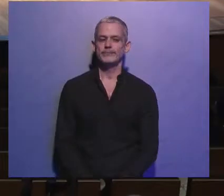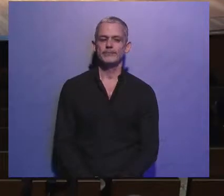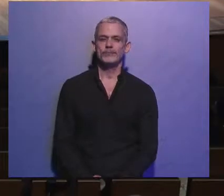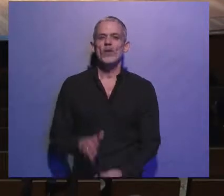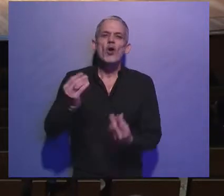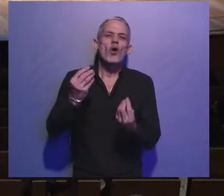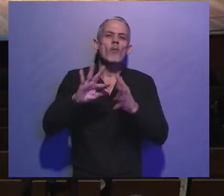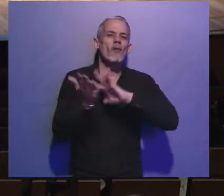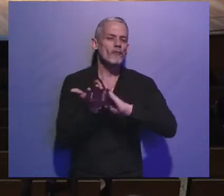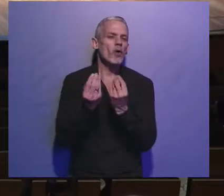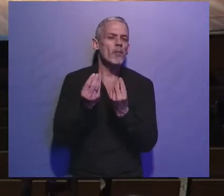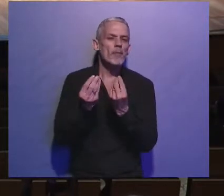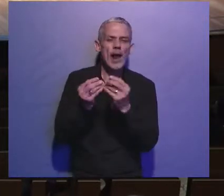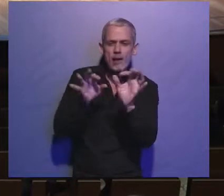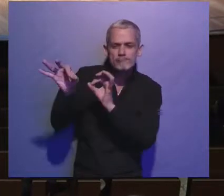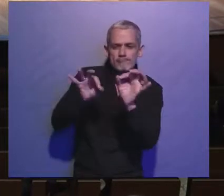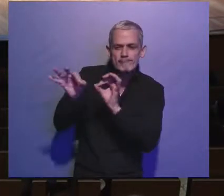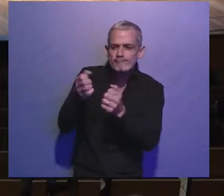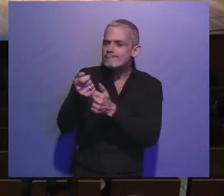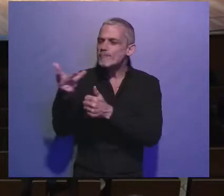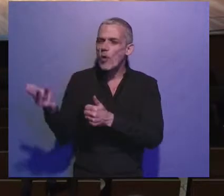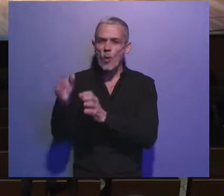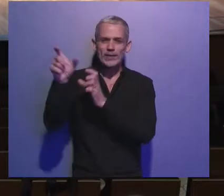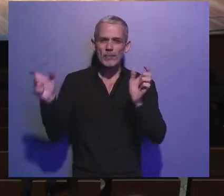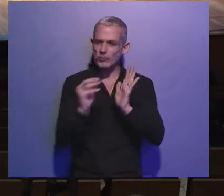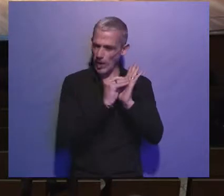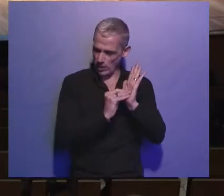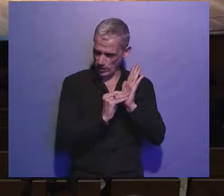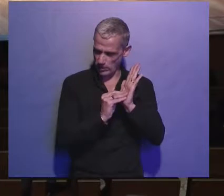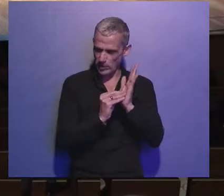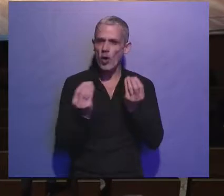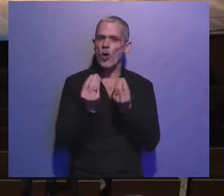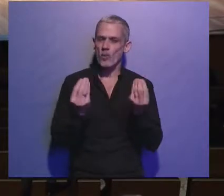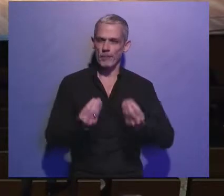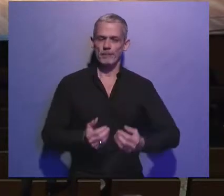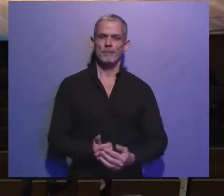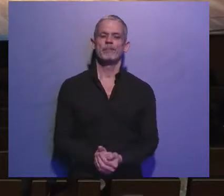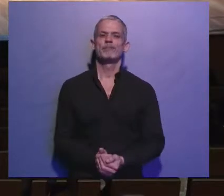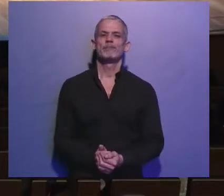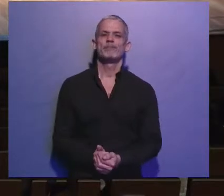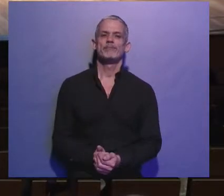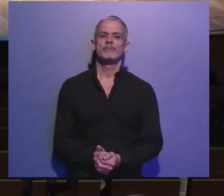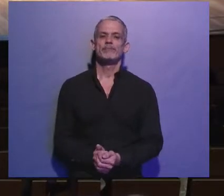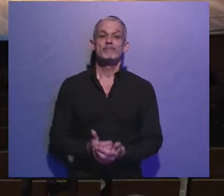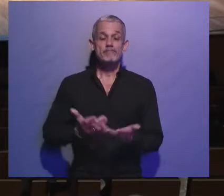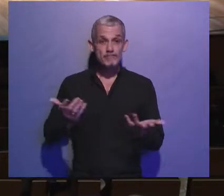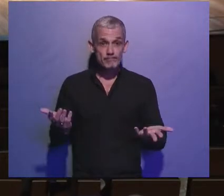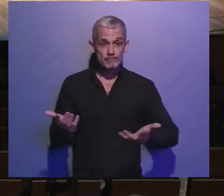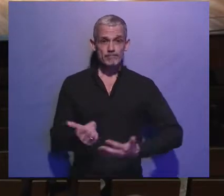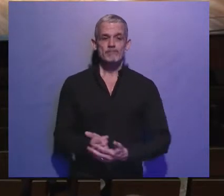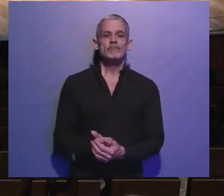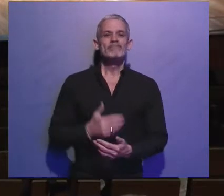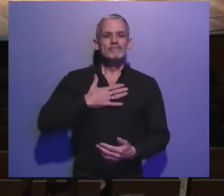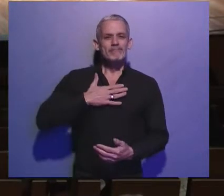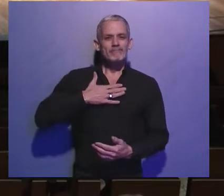to evaluate the impact of the open government policies that you have put in place? Thank you. Our